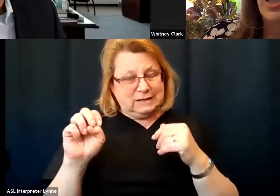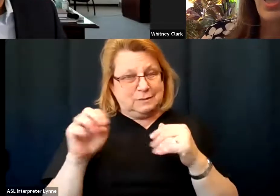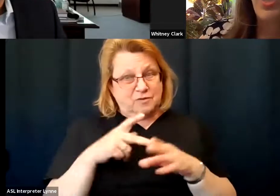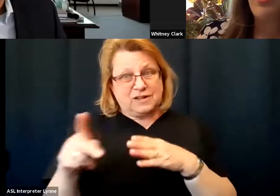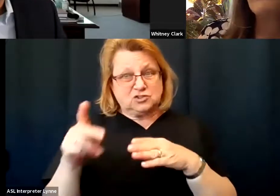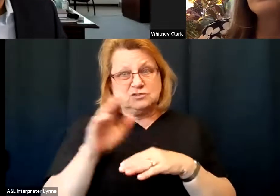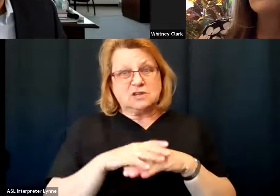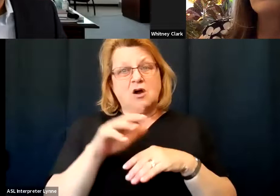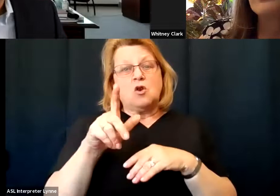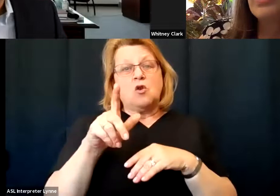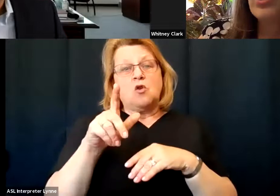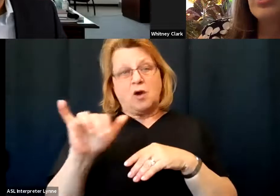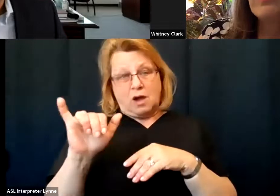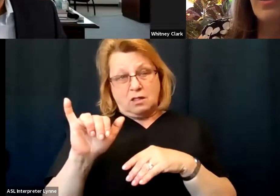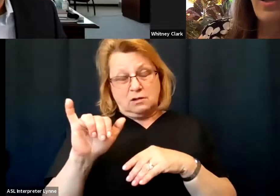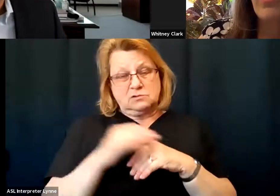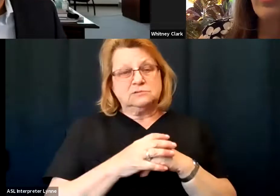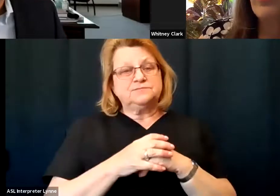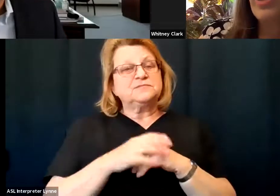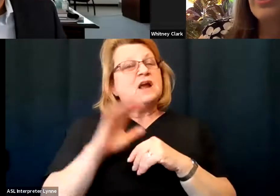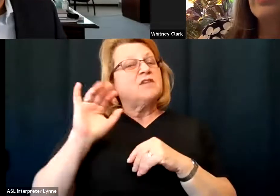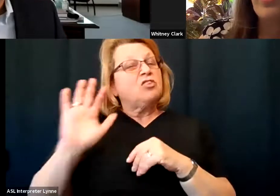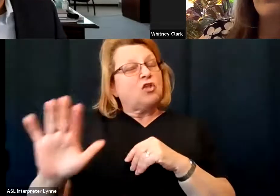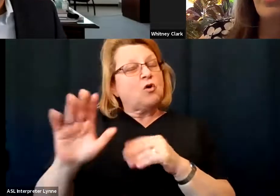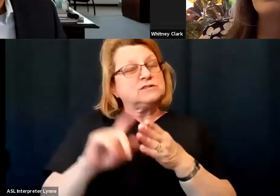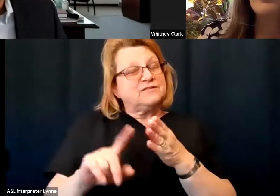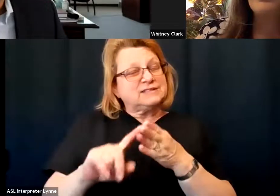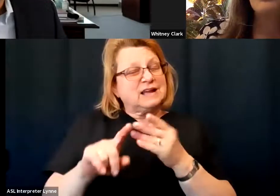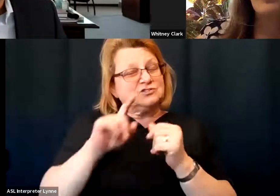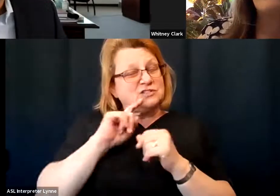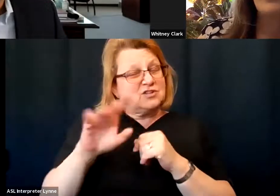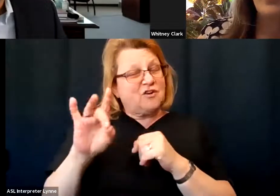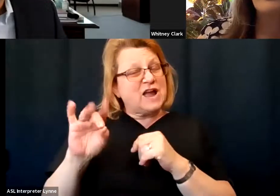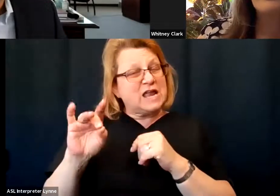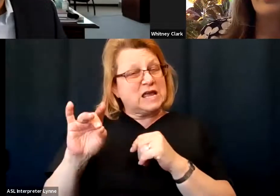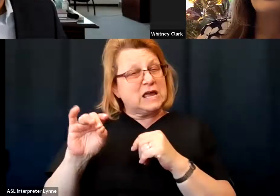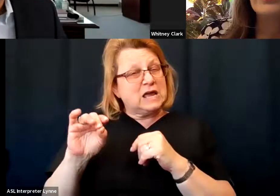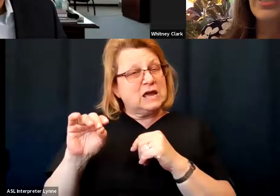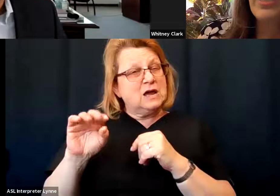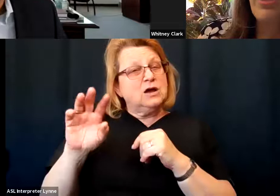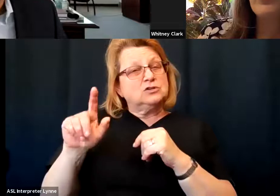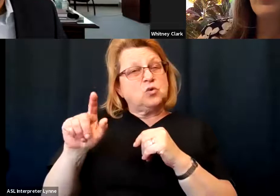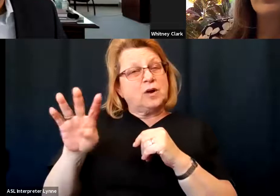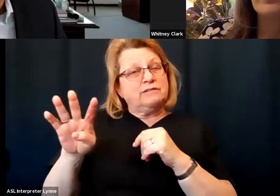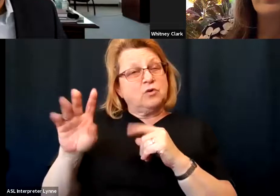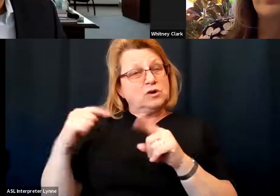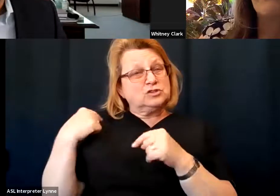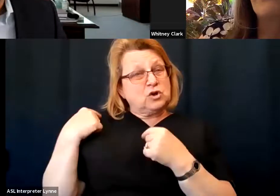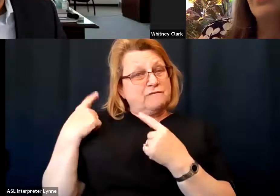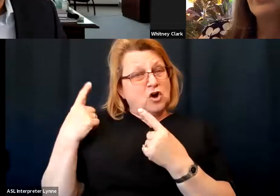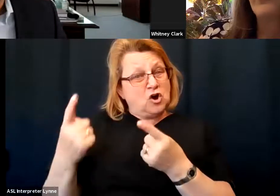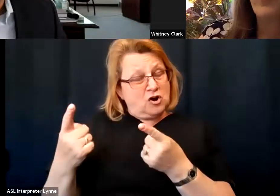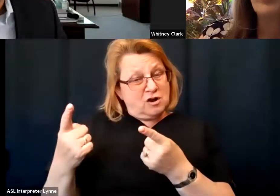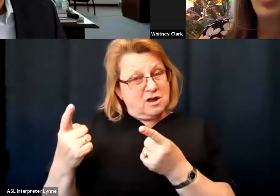Island. Of these investigations, there are 80 of them. 24 to date have resulted in